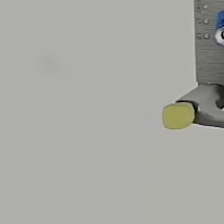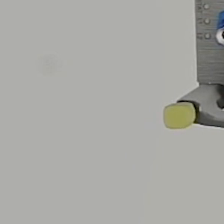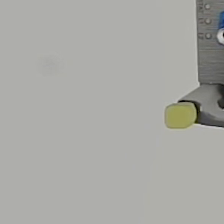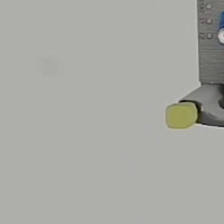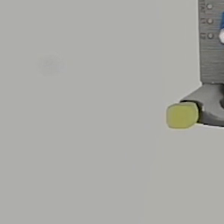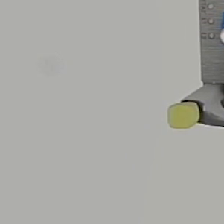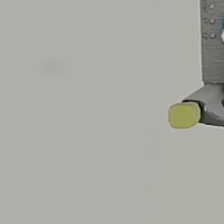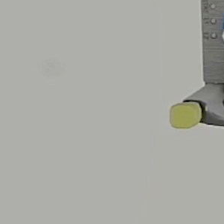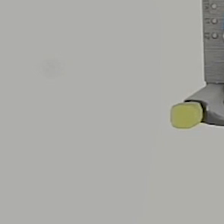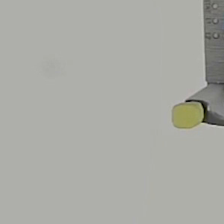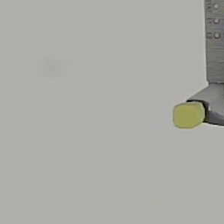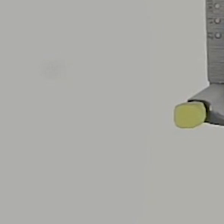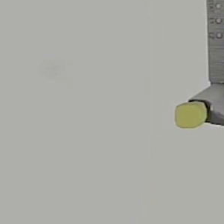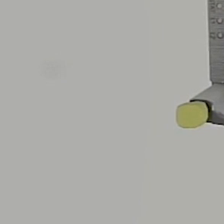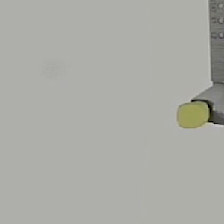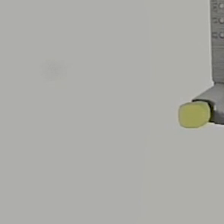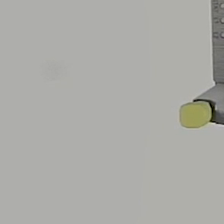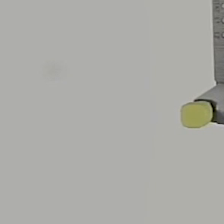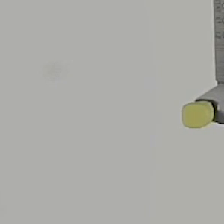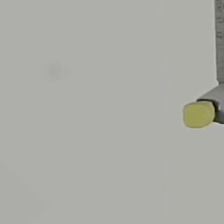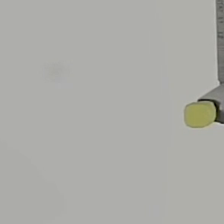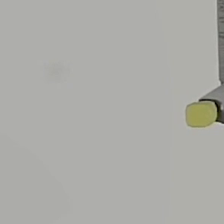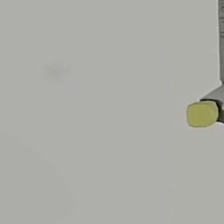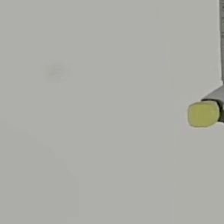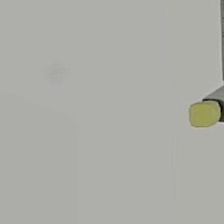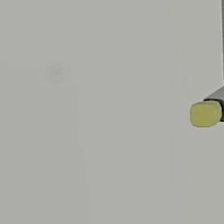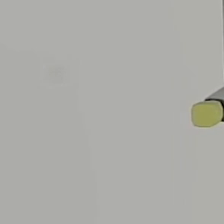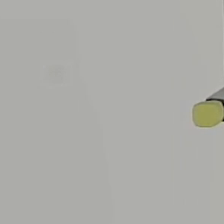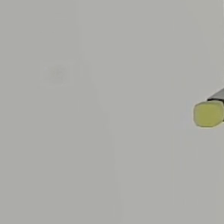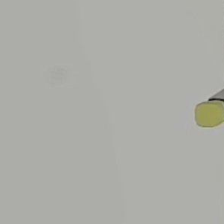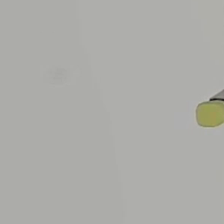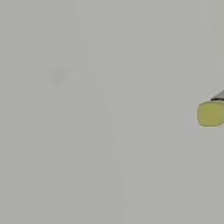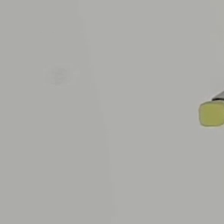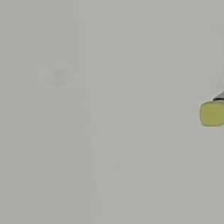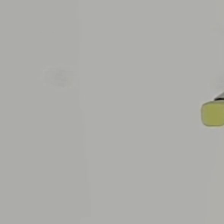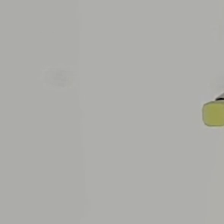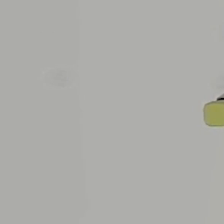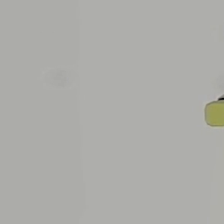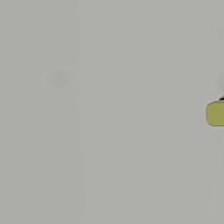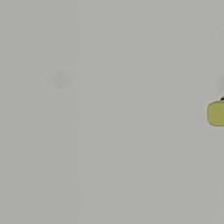any services in 12 SFP Plus optical modules.